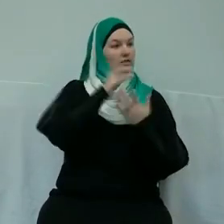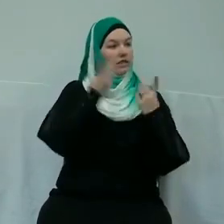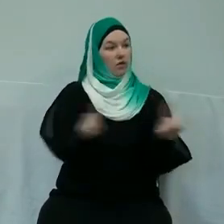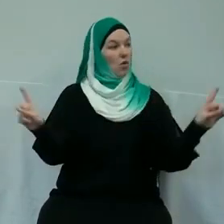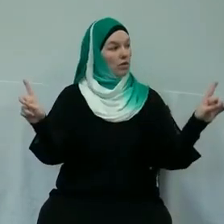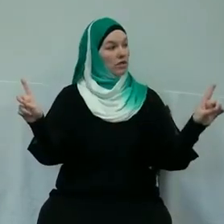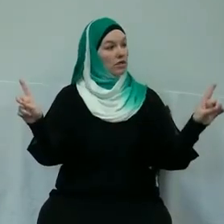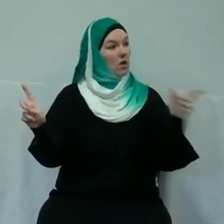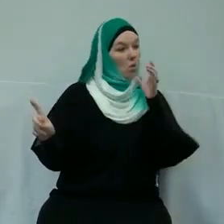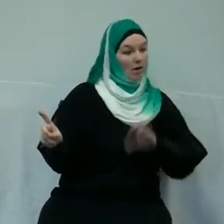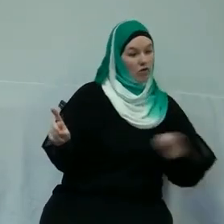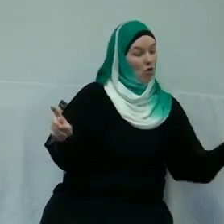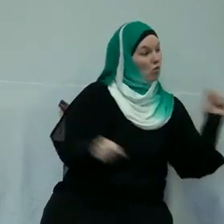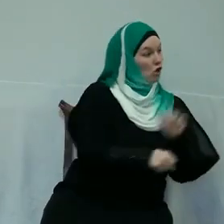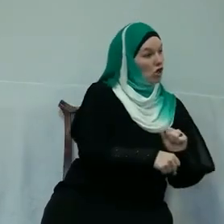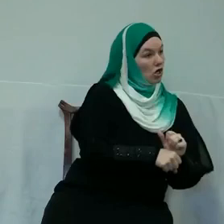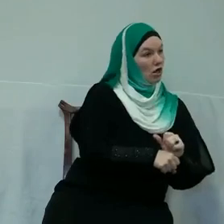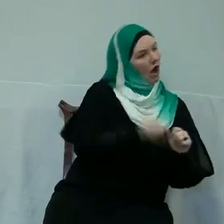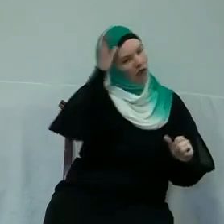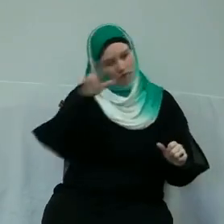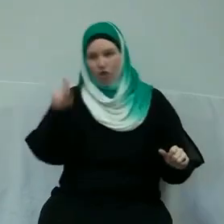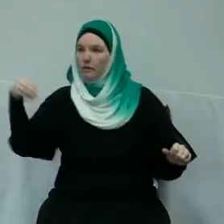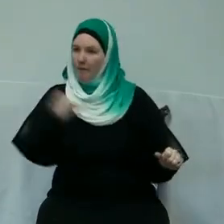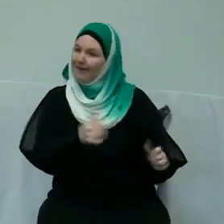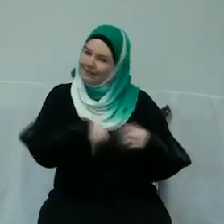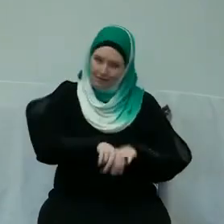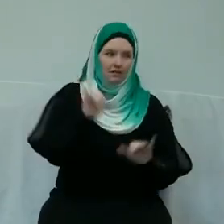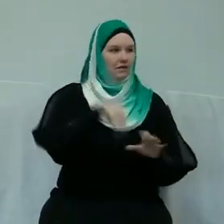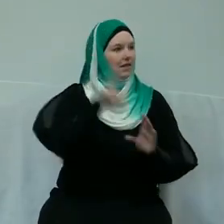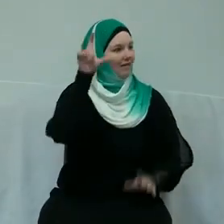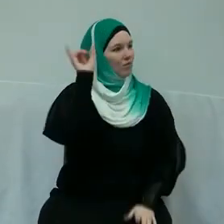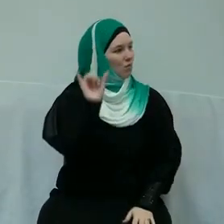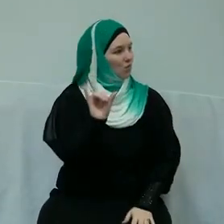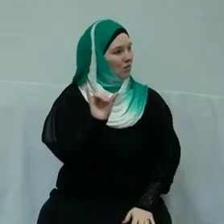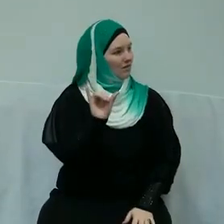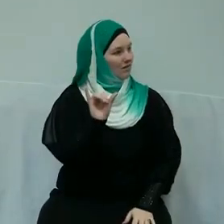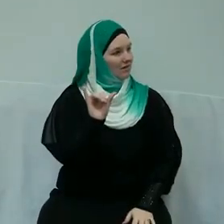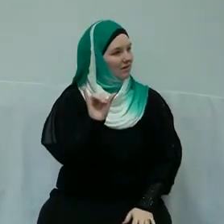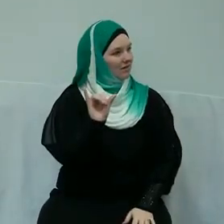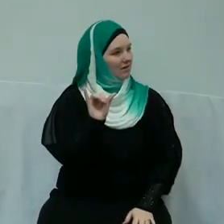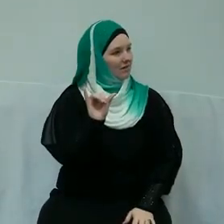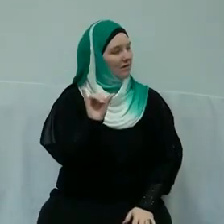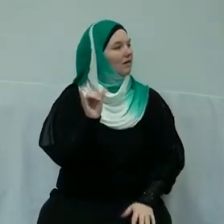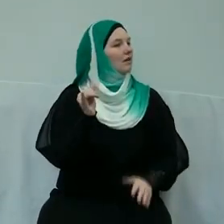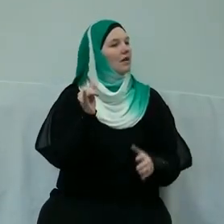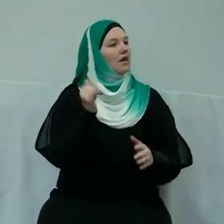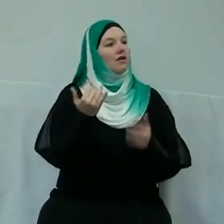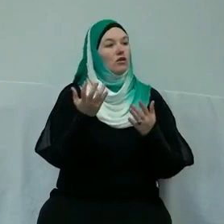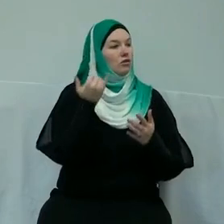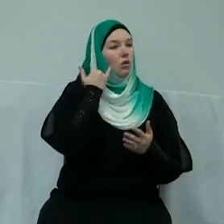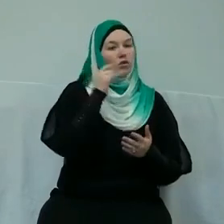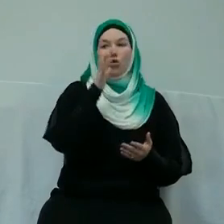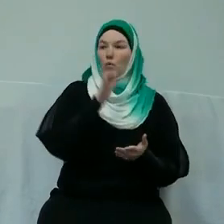especially when there are children. Especially when the wife has worked for you for years to serve